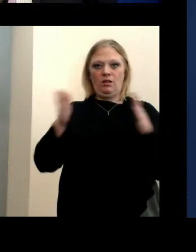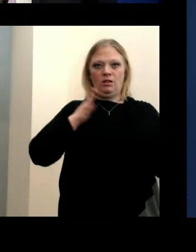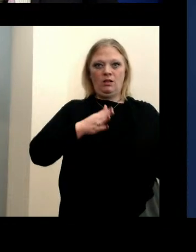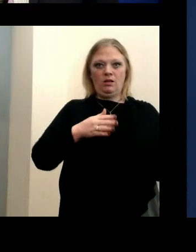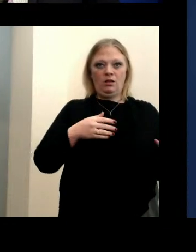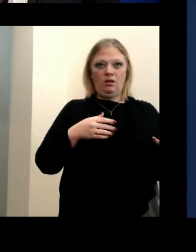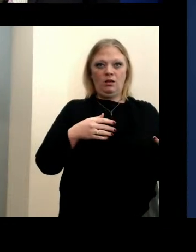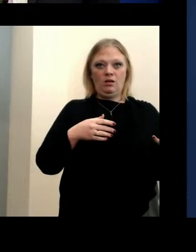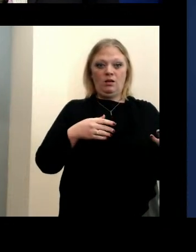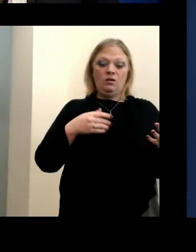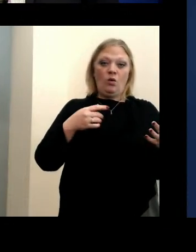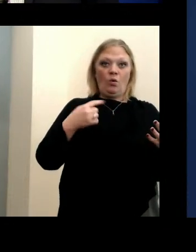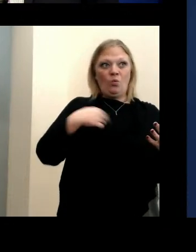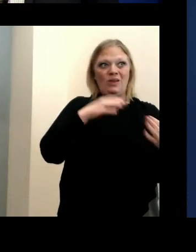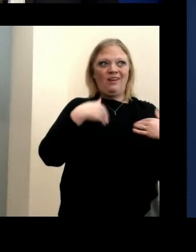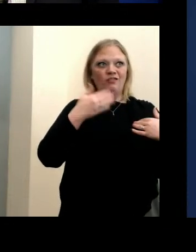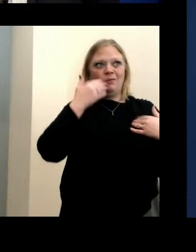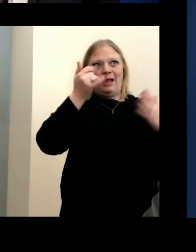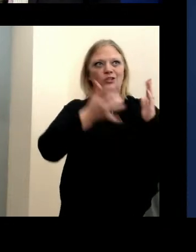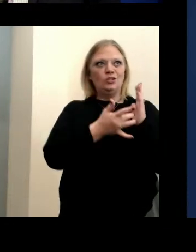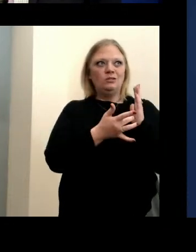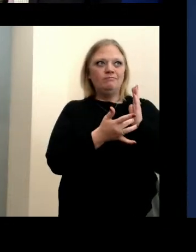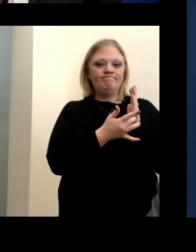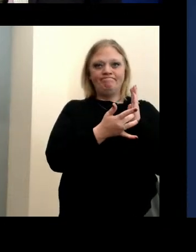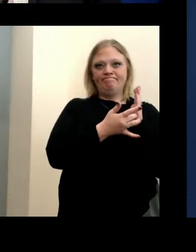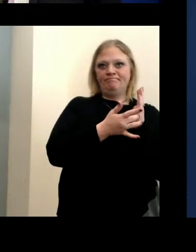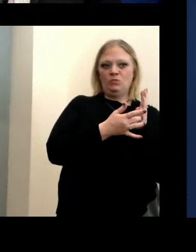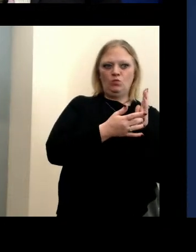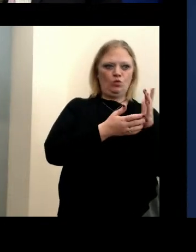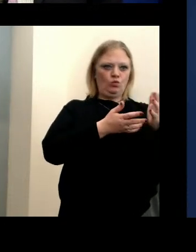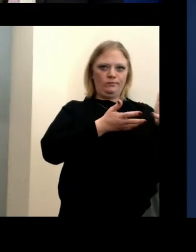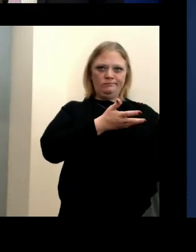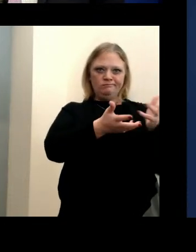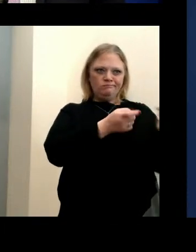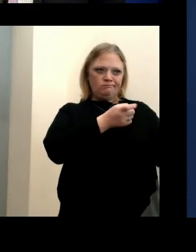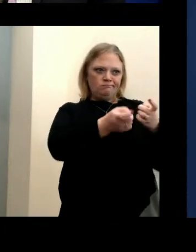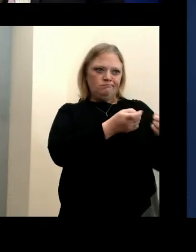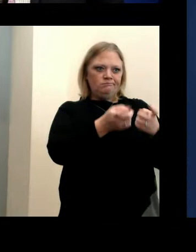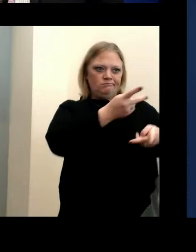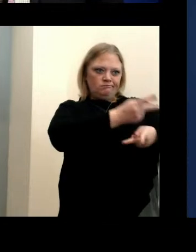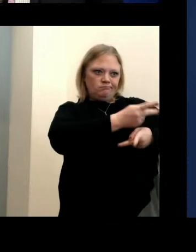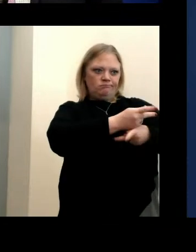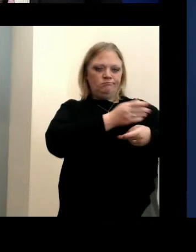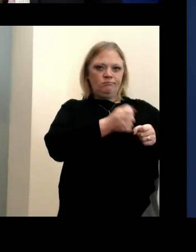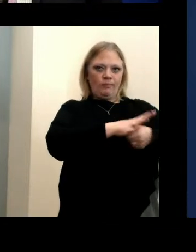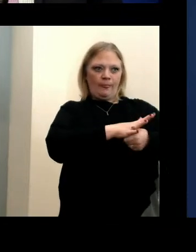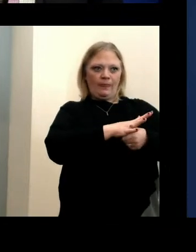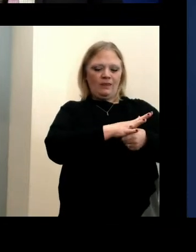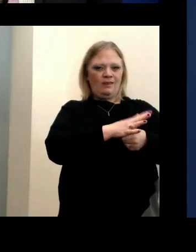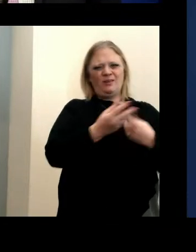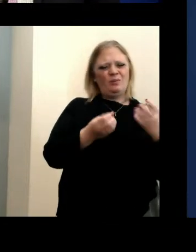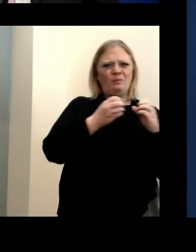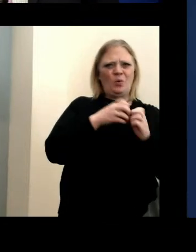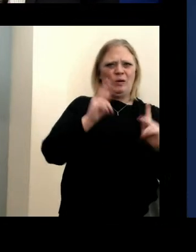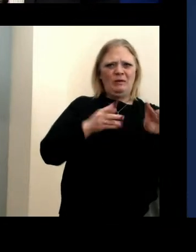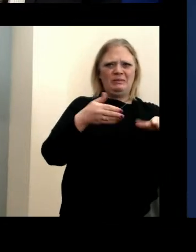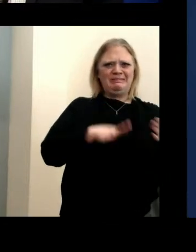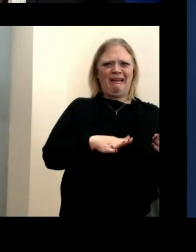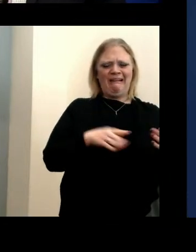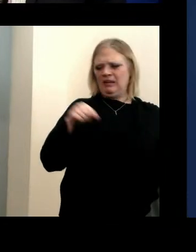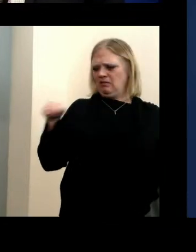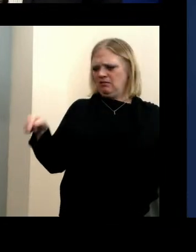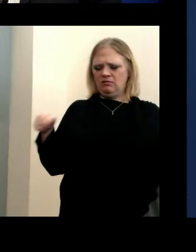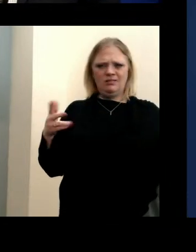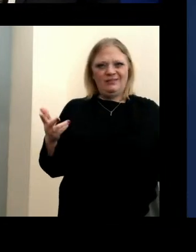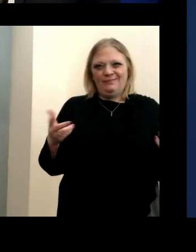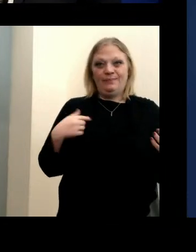better techniques of being able to handle COVID, more people have died from COVID in the last 4 months. I also understand during